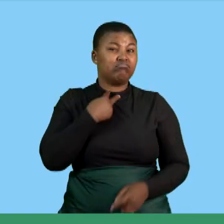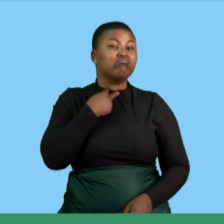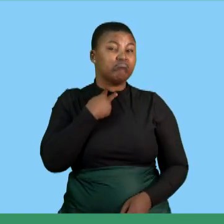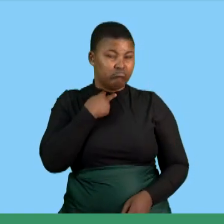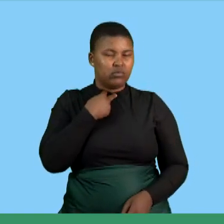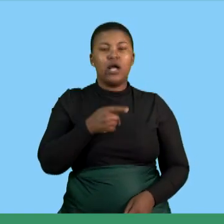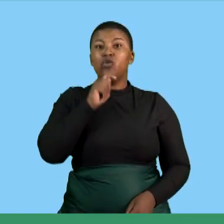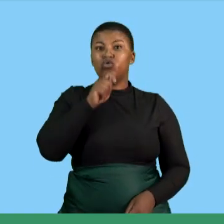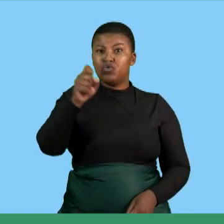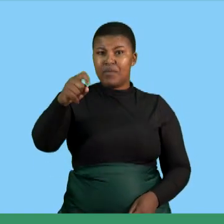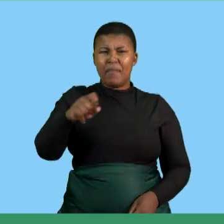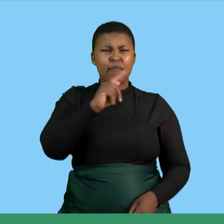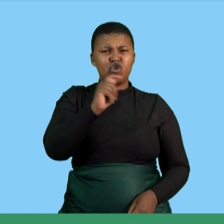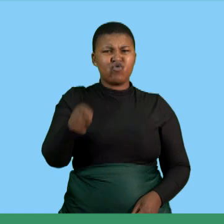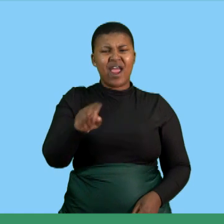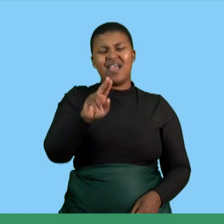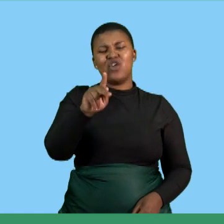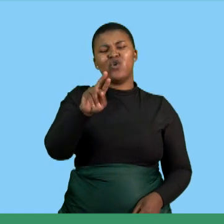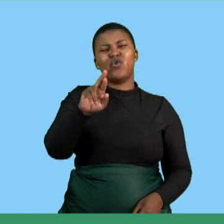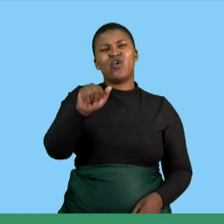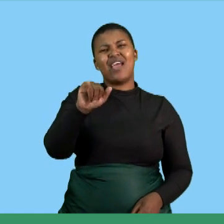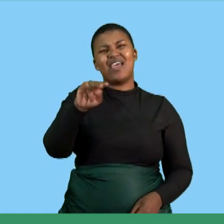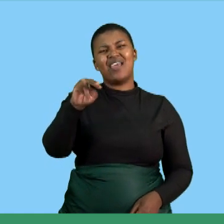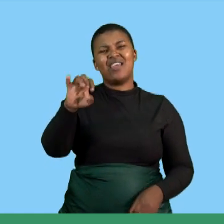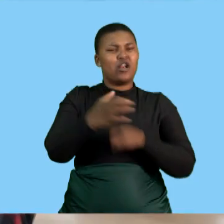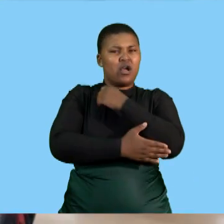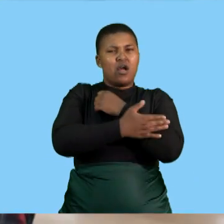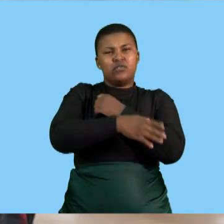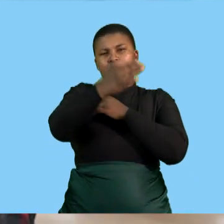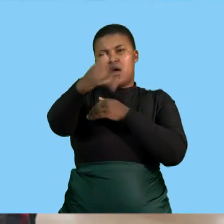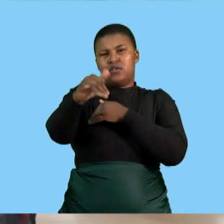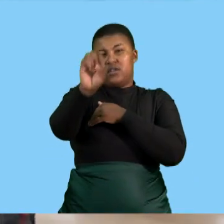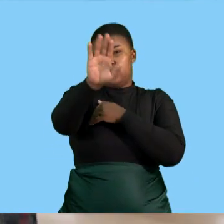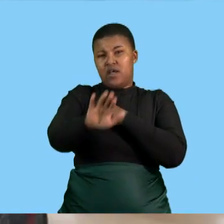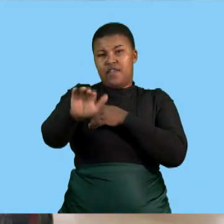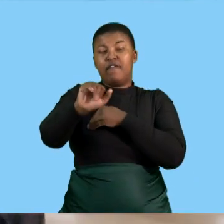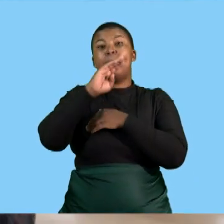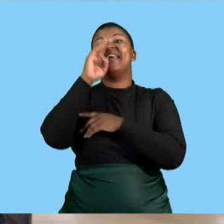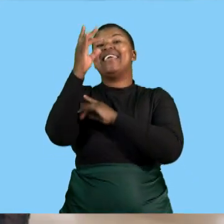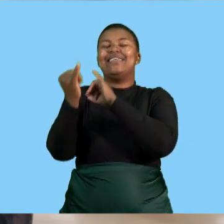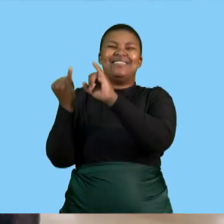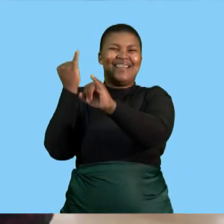happening outside of the borders of South Africa, which can then be seen as an